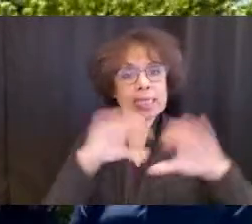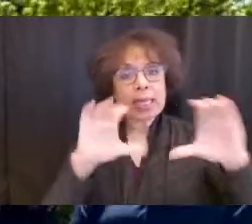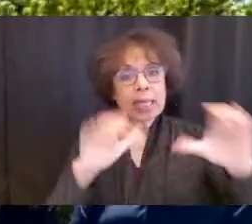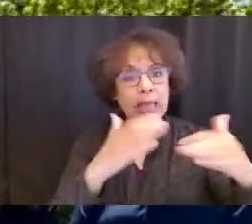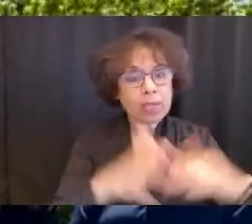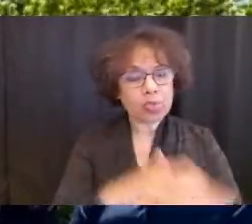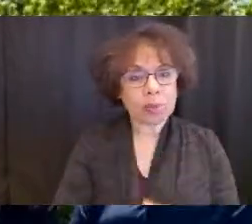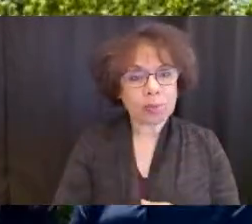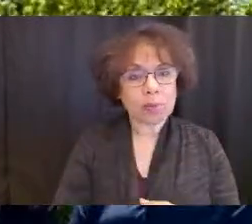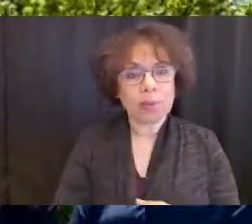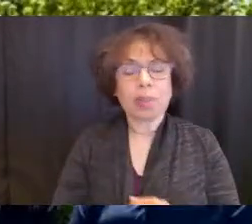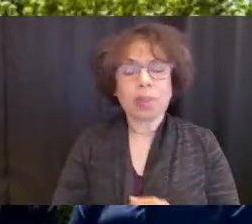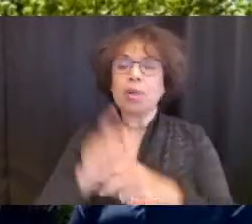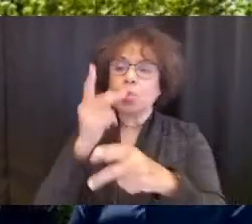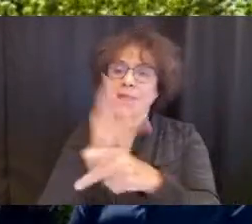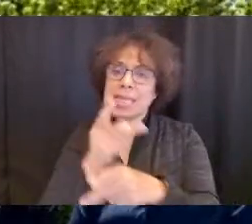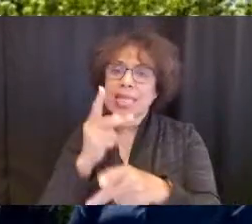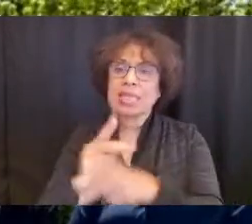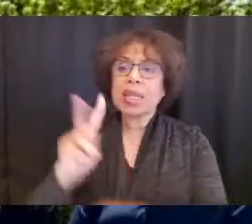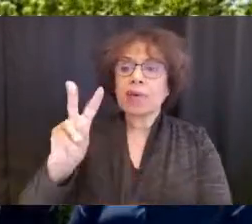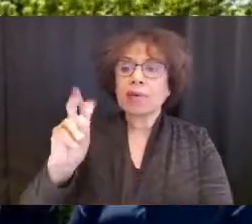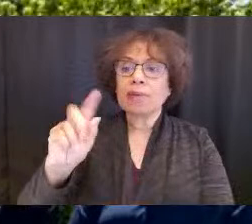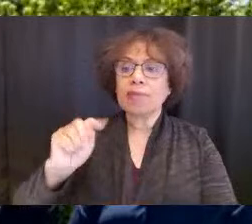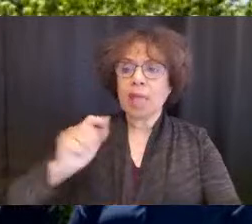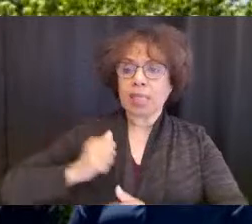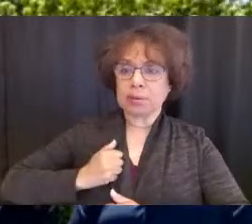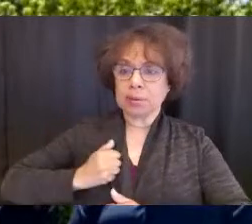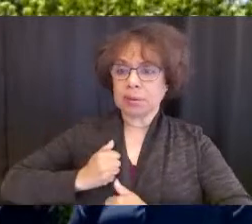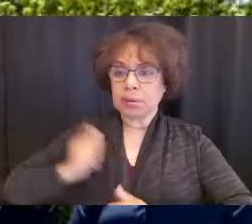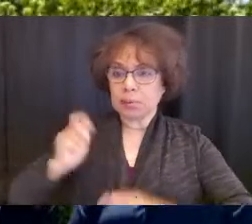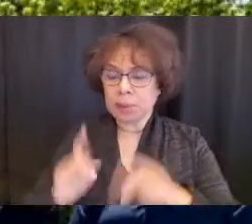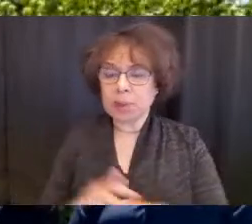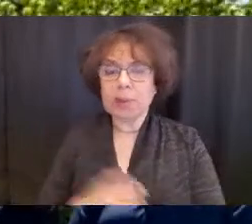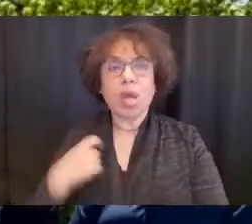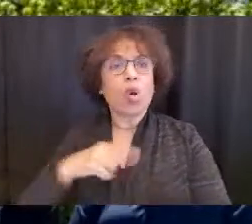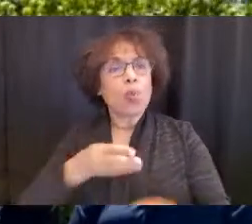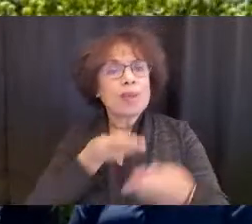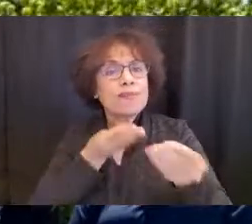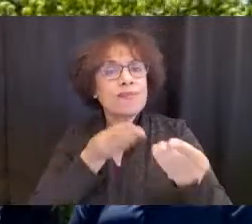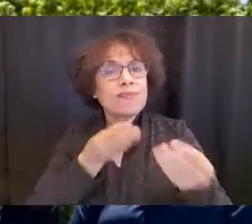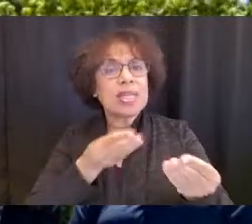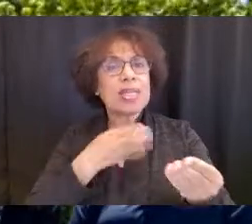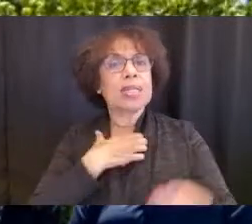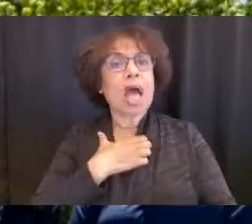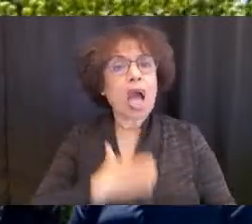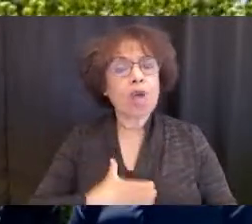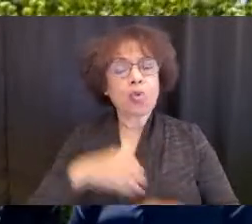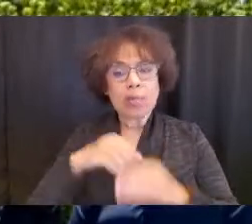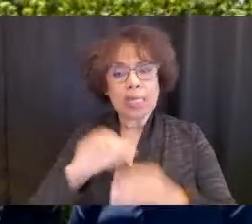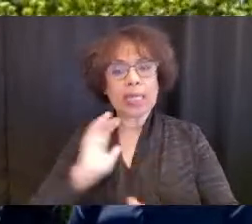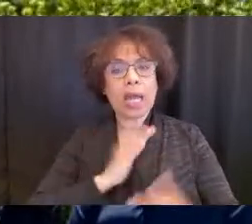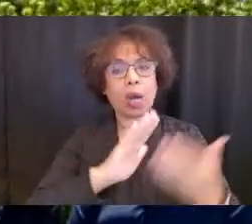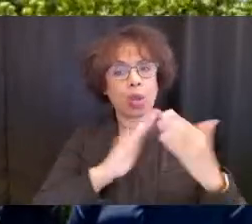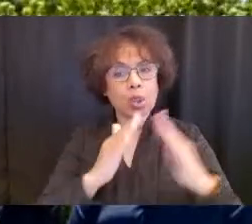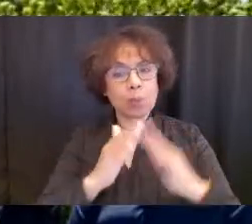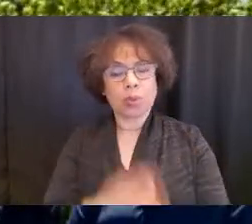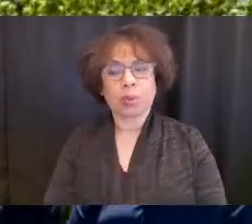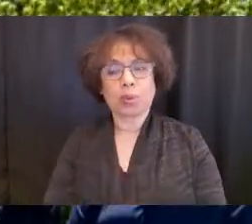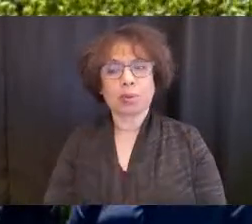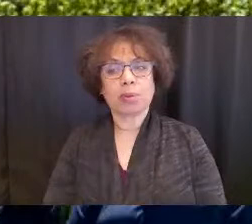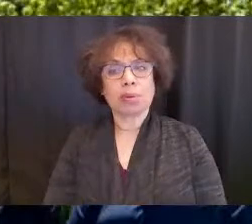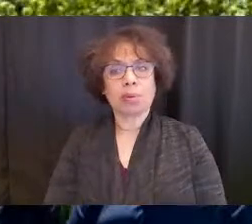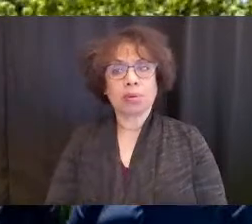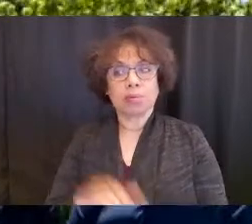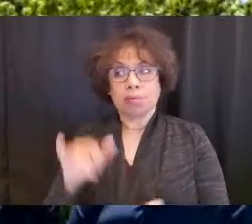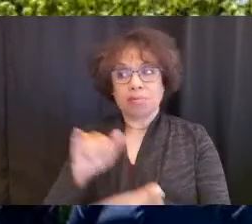we're taking care of our veterans, that we are feeding the hungry in our communities. These are the